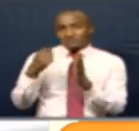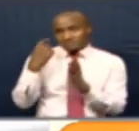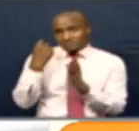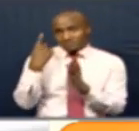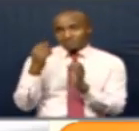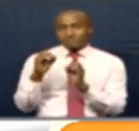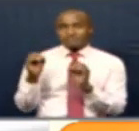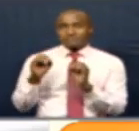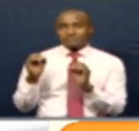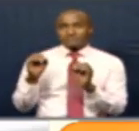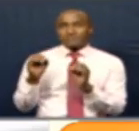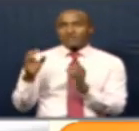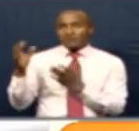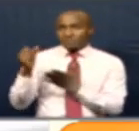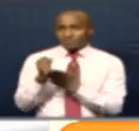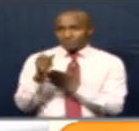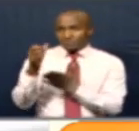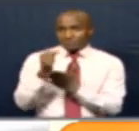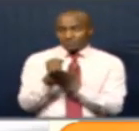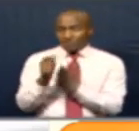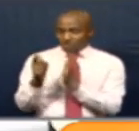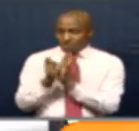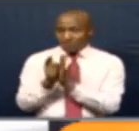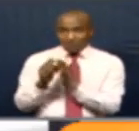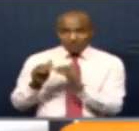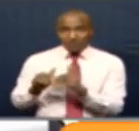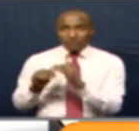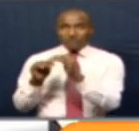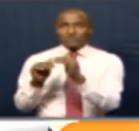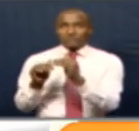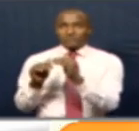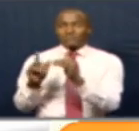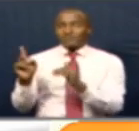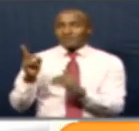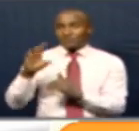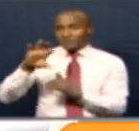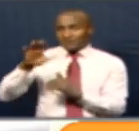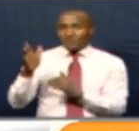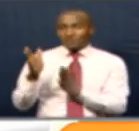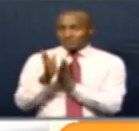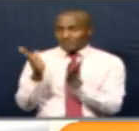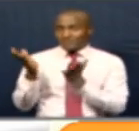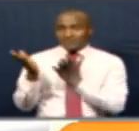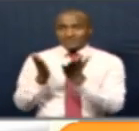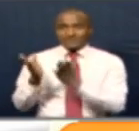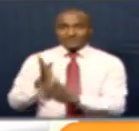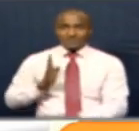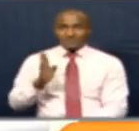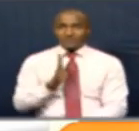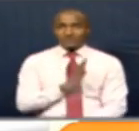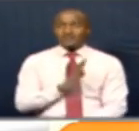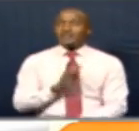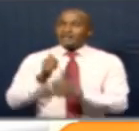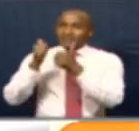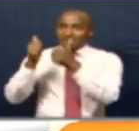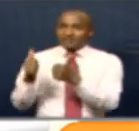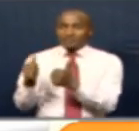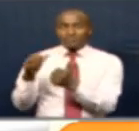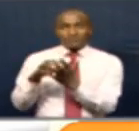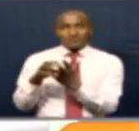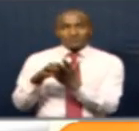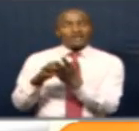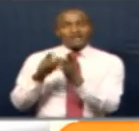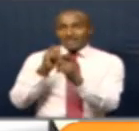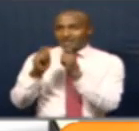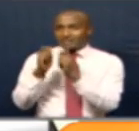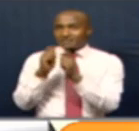a recruitment is done in accordance with the law by the Nairobi County Public Service Board. They advertise for positions, they interview,